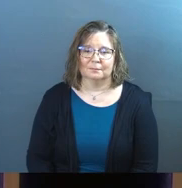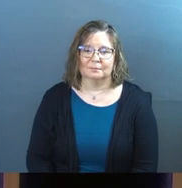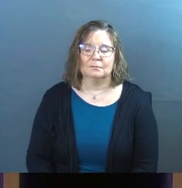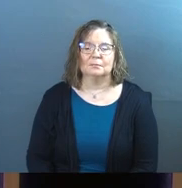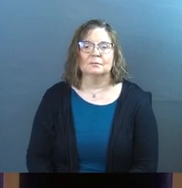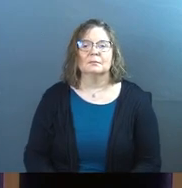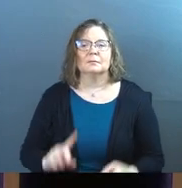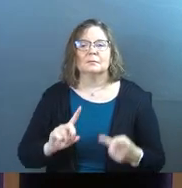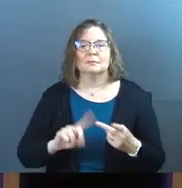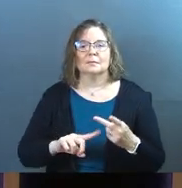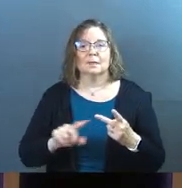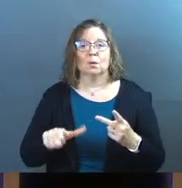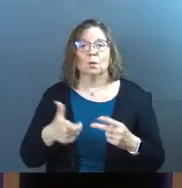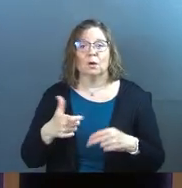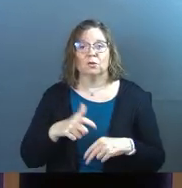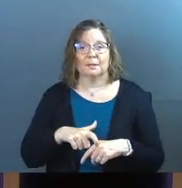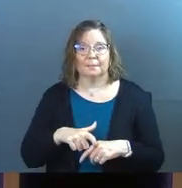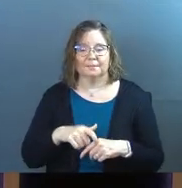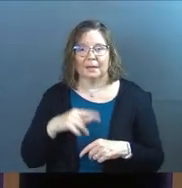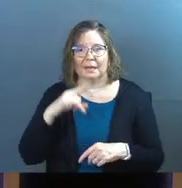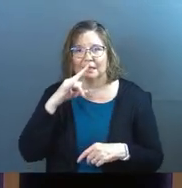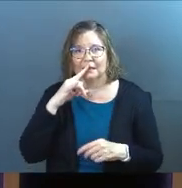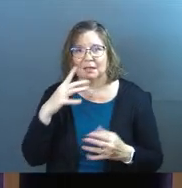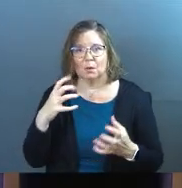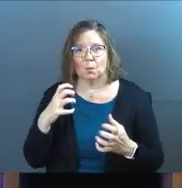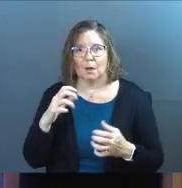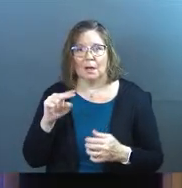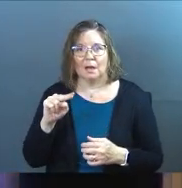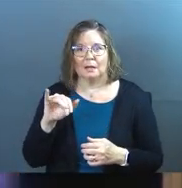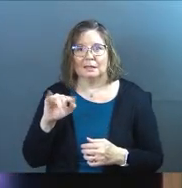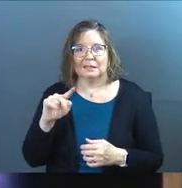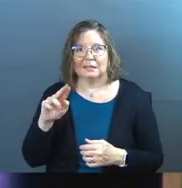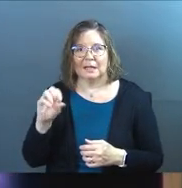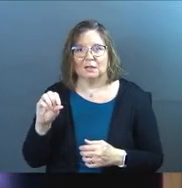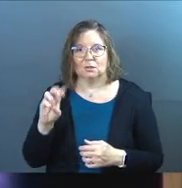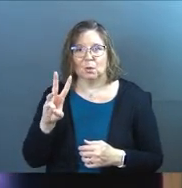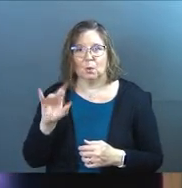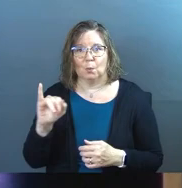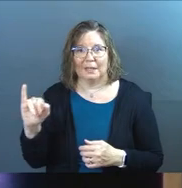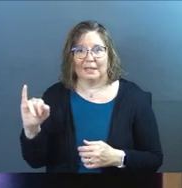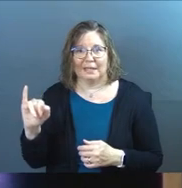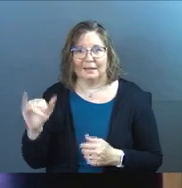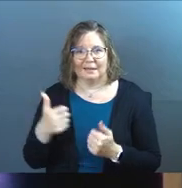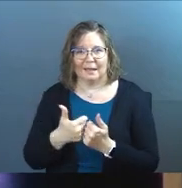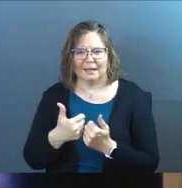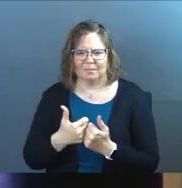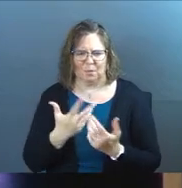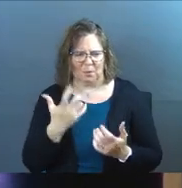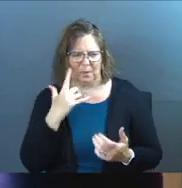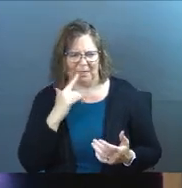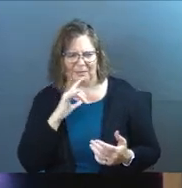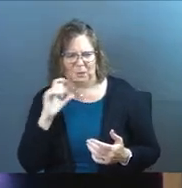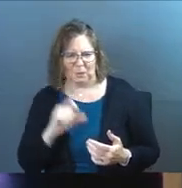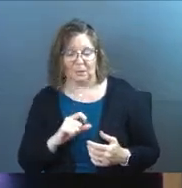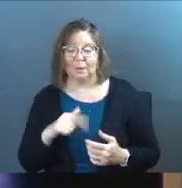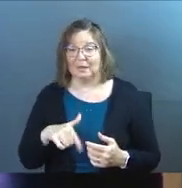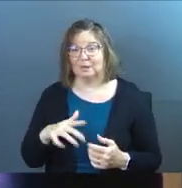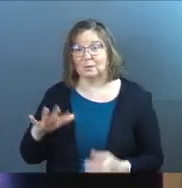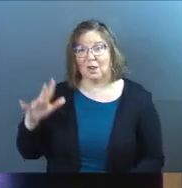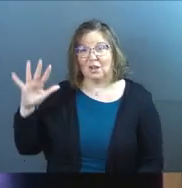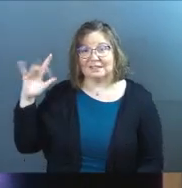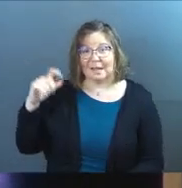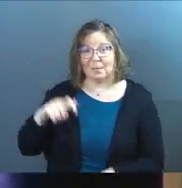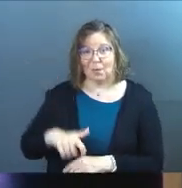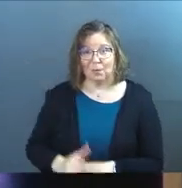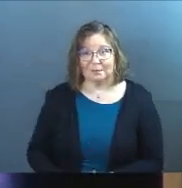There was another time our kids wanted a Nintendo Wii. You know, like, why would anyone want that? They're so old. This was a